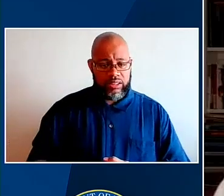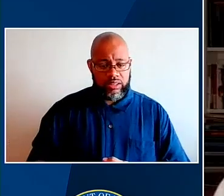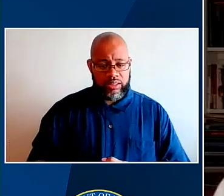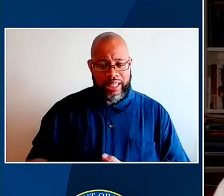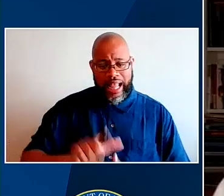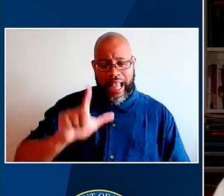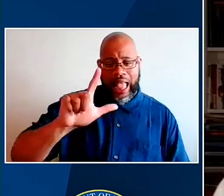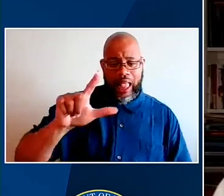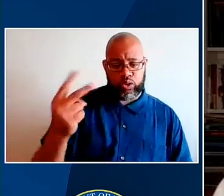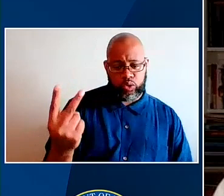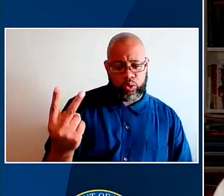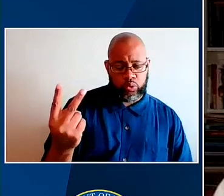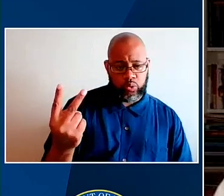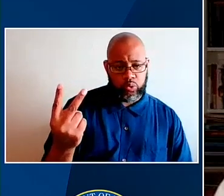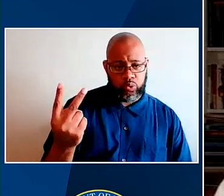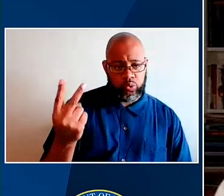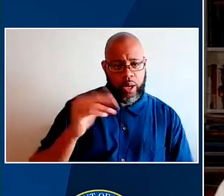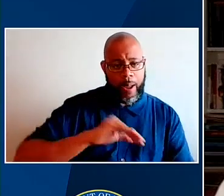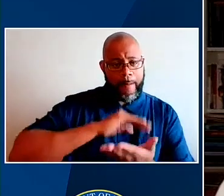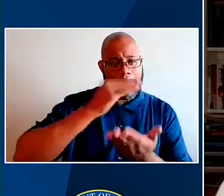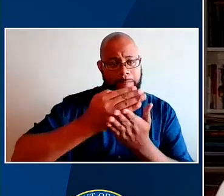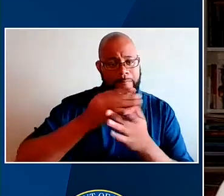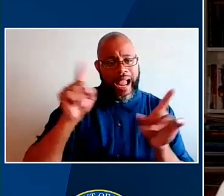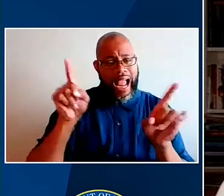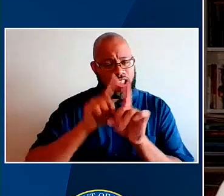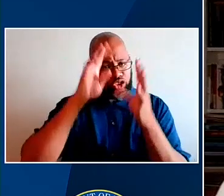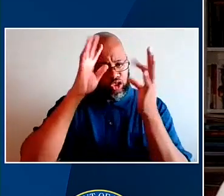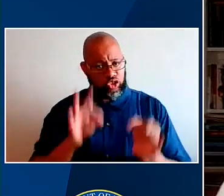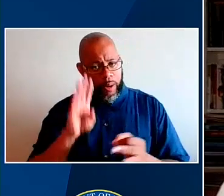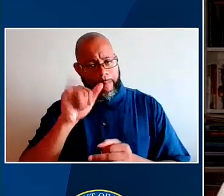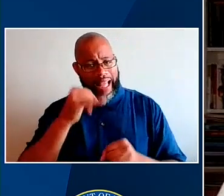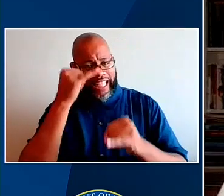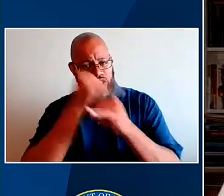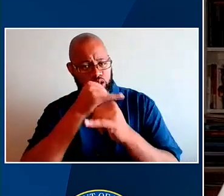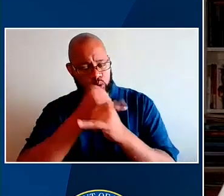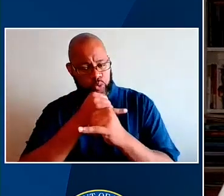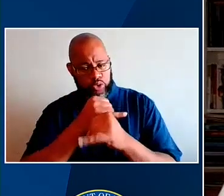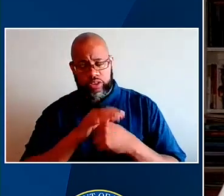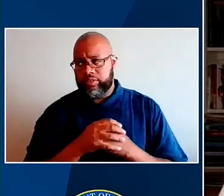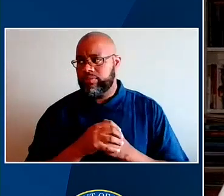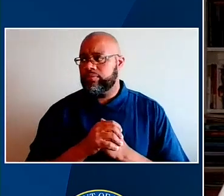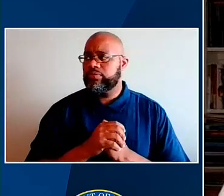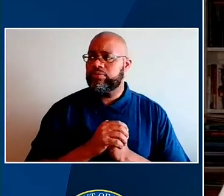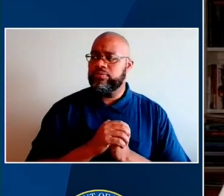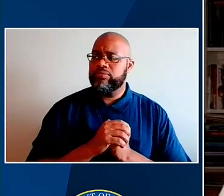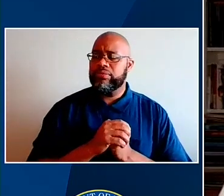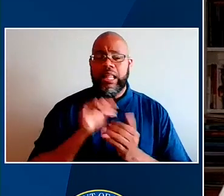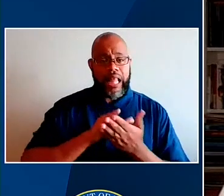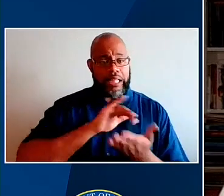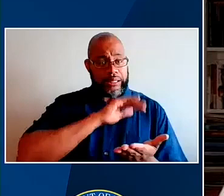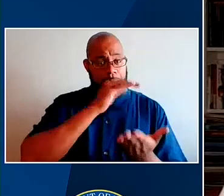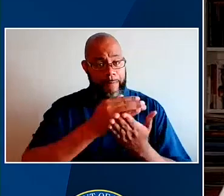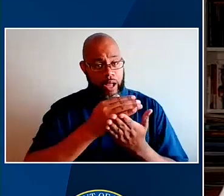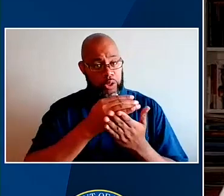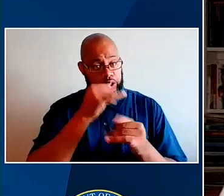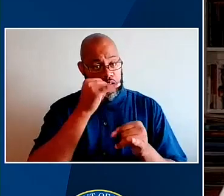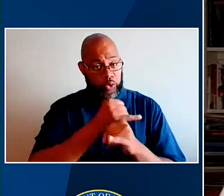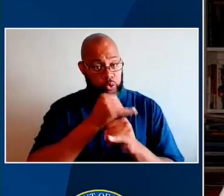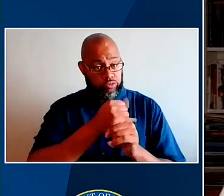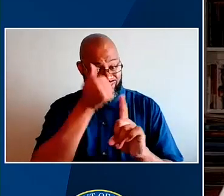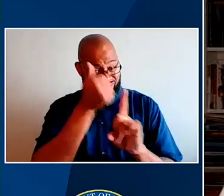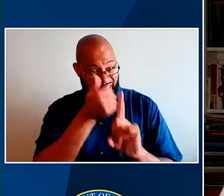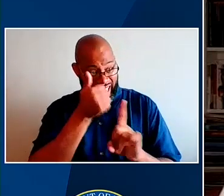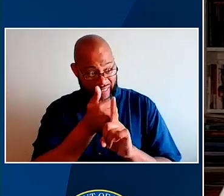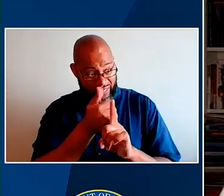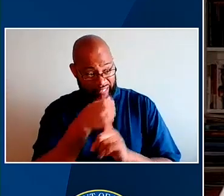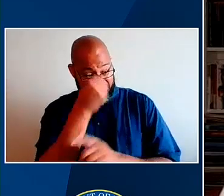L2, the amount as determined by the institution, is that the amount the institution itself is